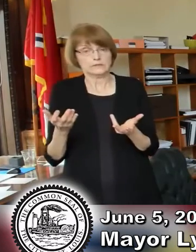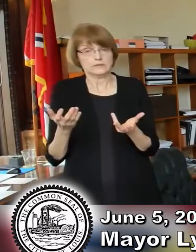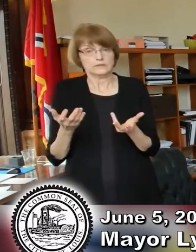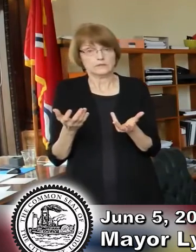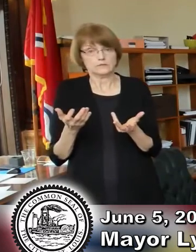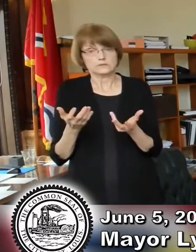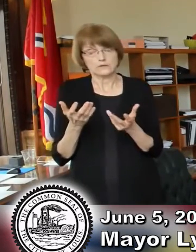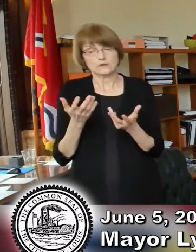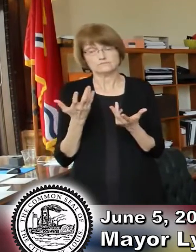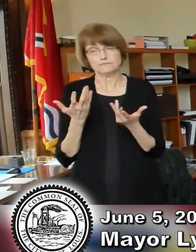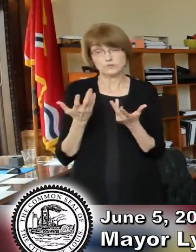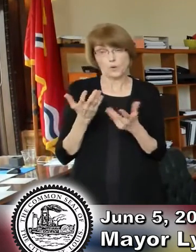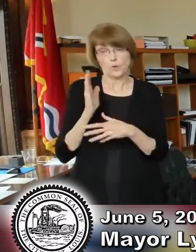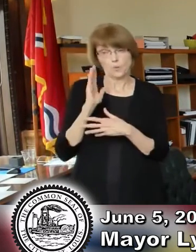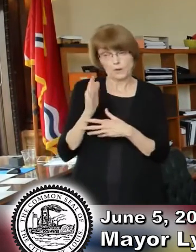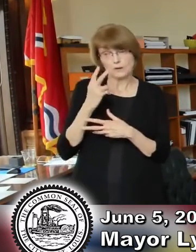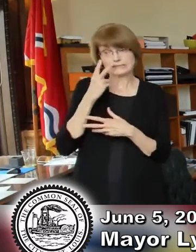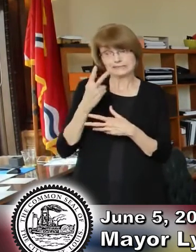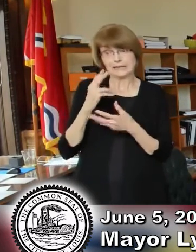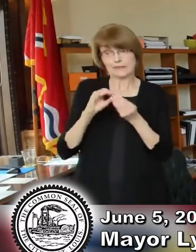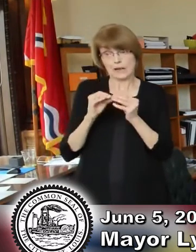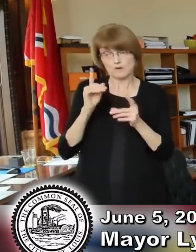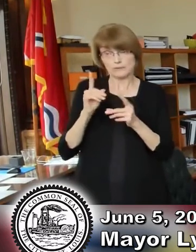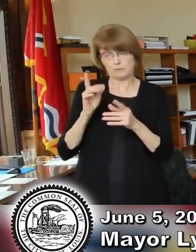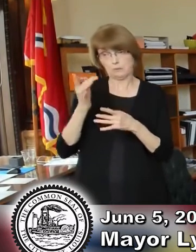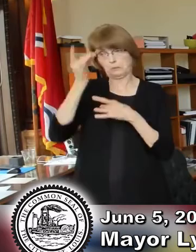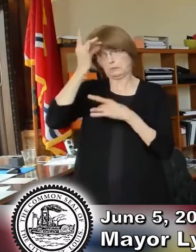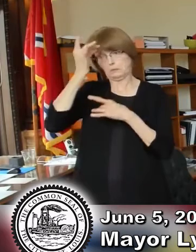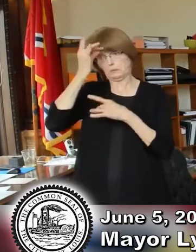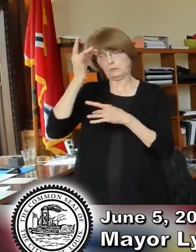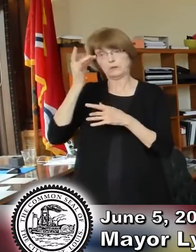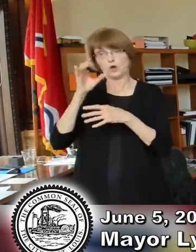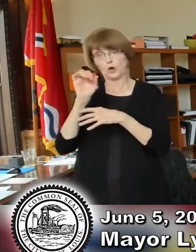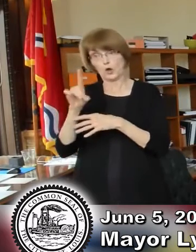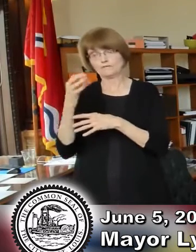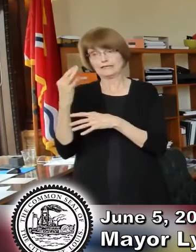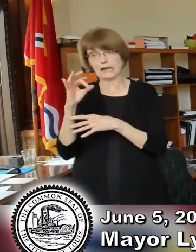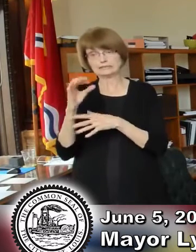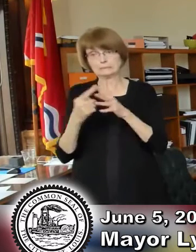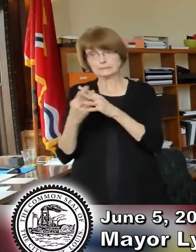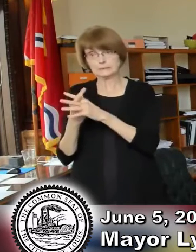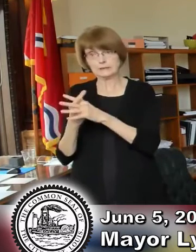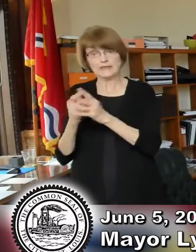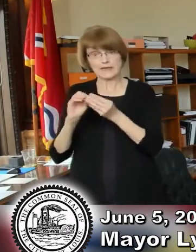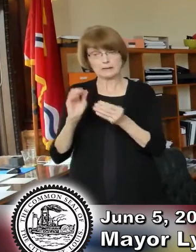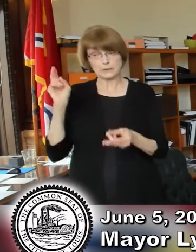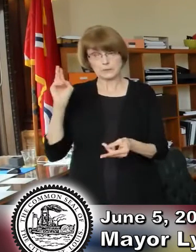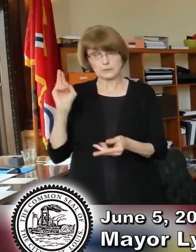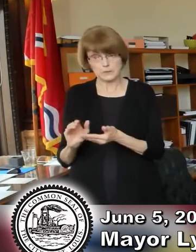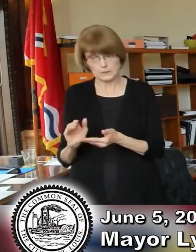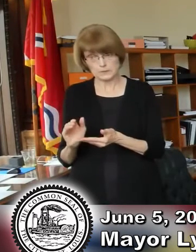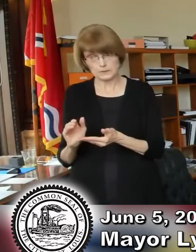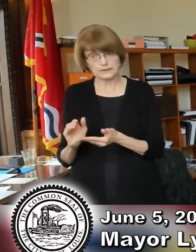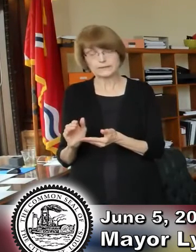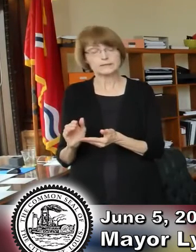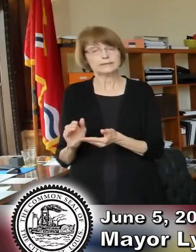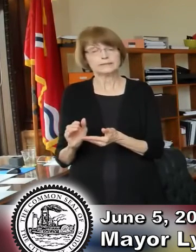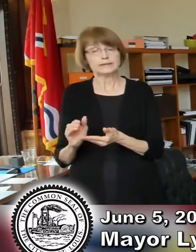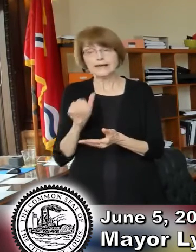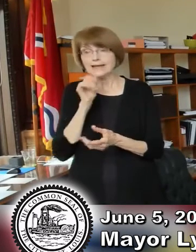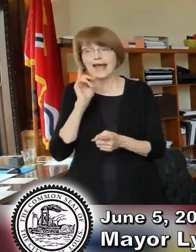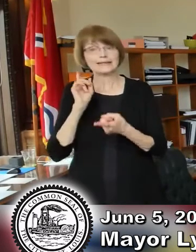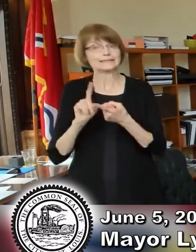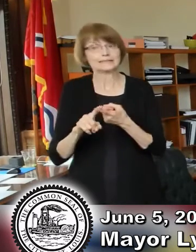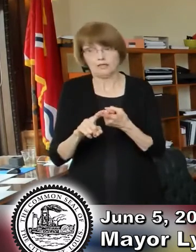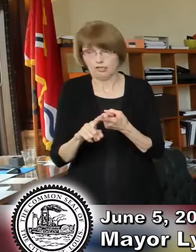we're going to see necessarily a decrease in the number of new cases significantly, at least until this has run its course, if